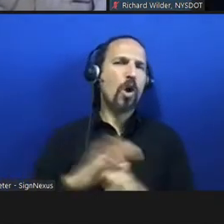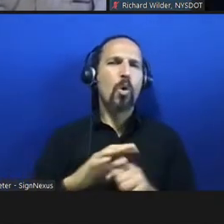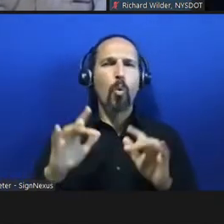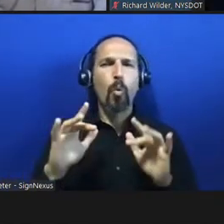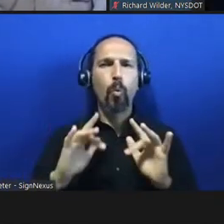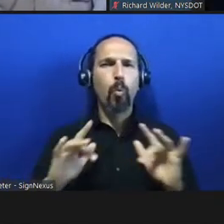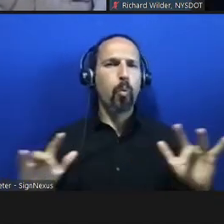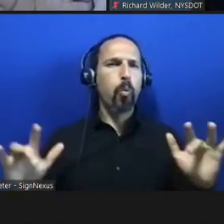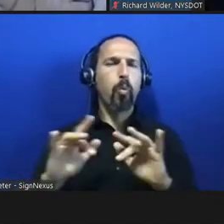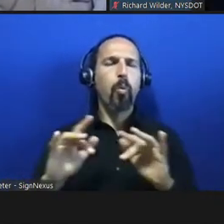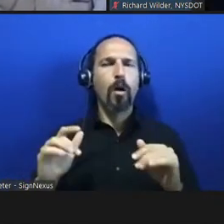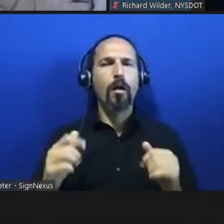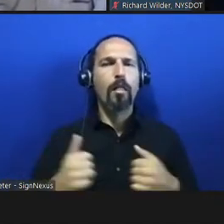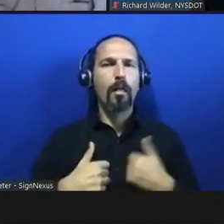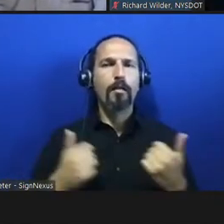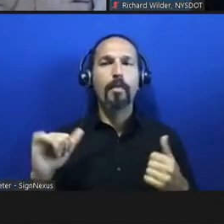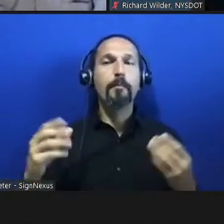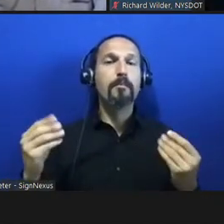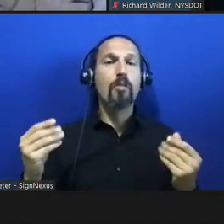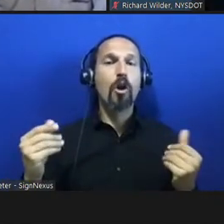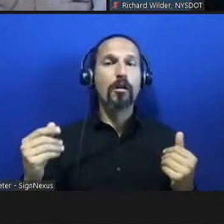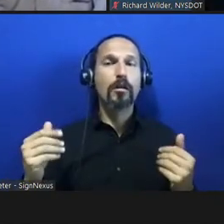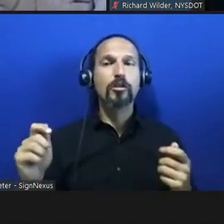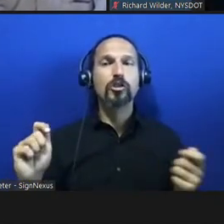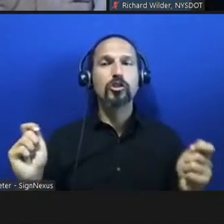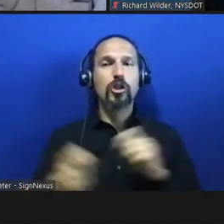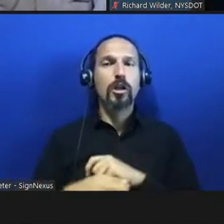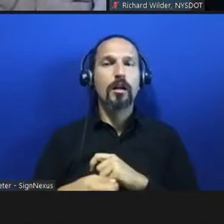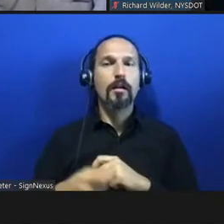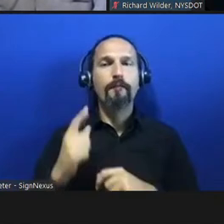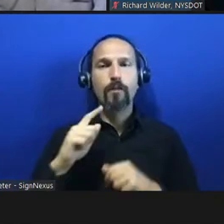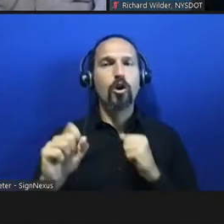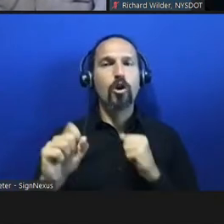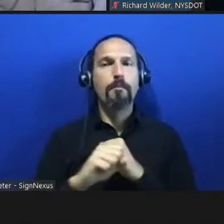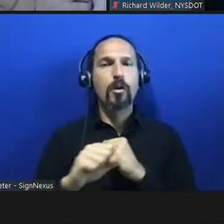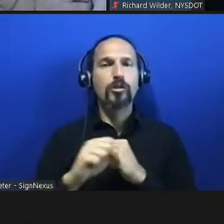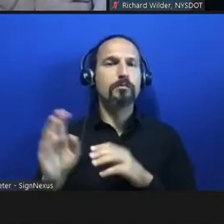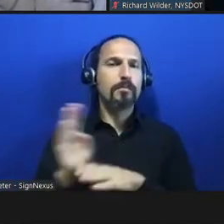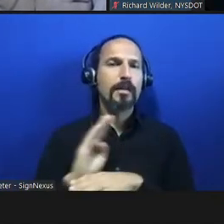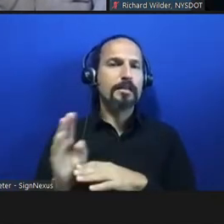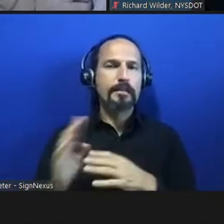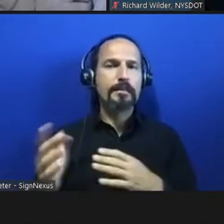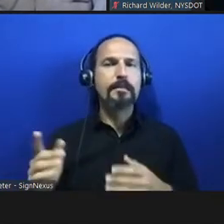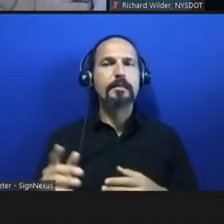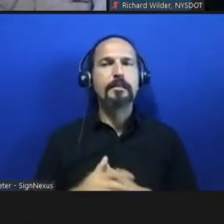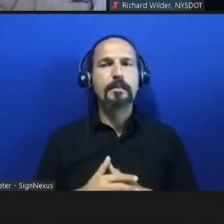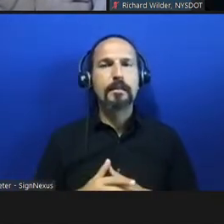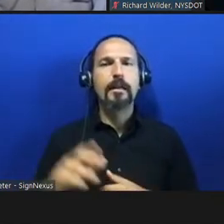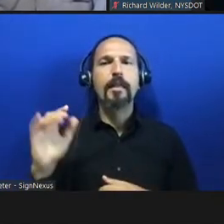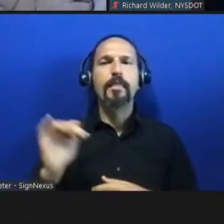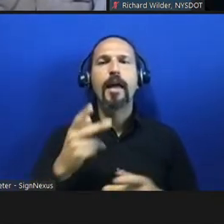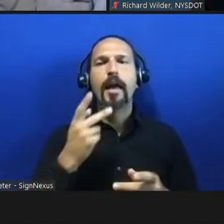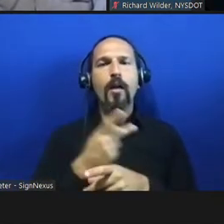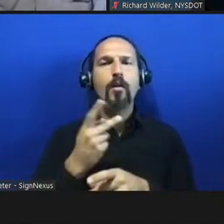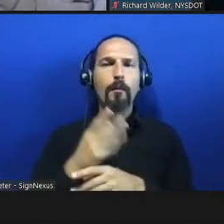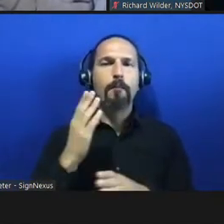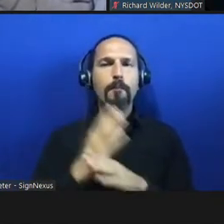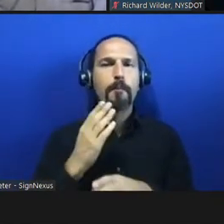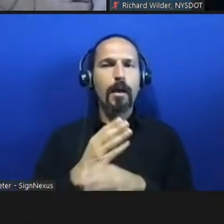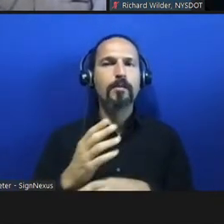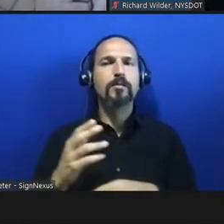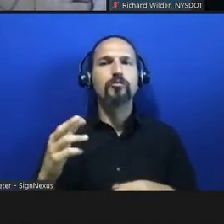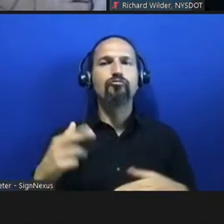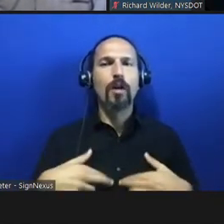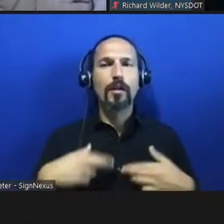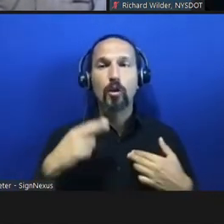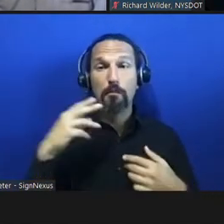of life because all of the properties there have been converted for strictly commercial that's another conversation caregivers bus drivers residents